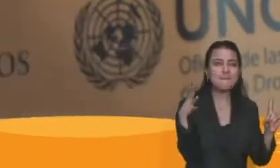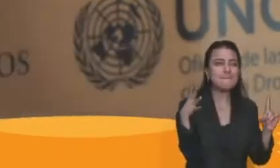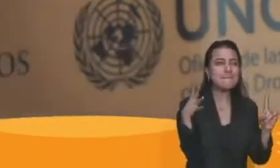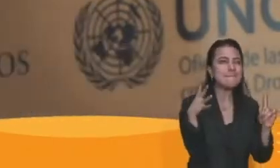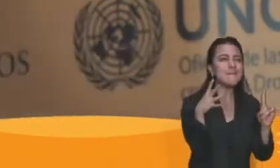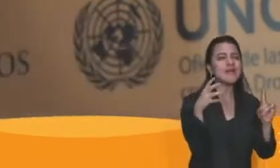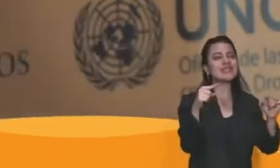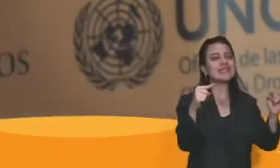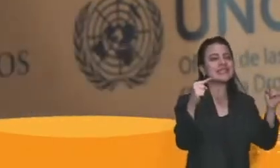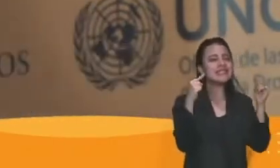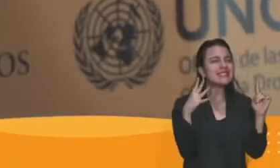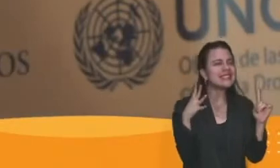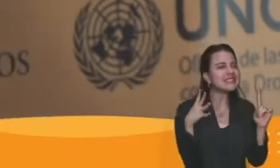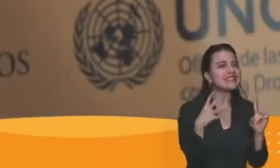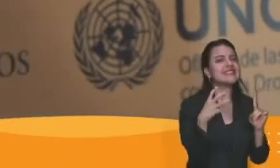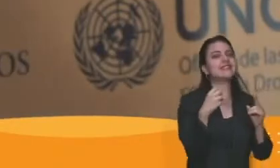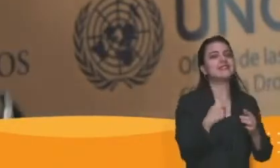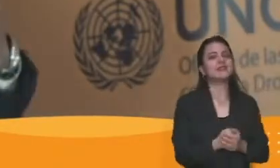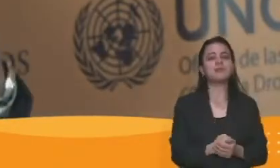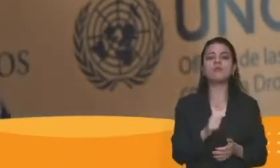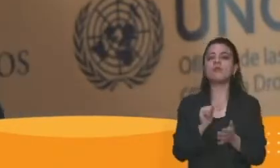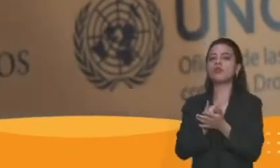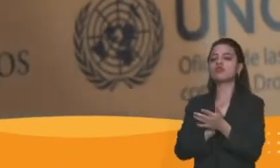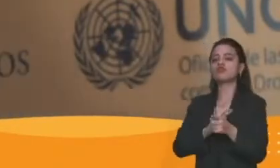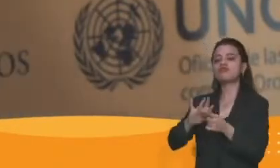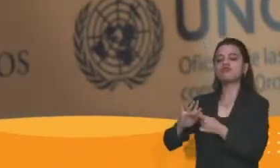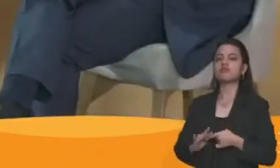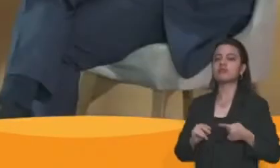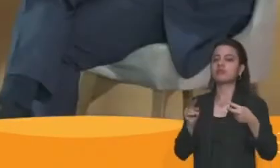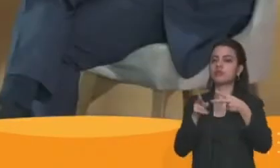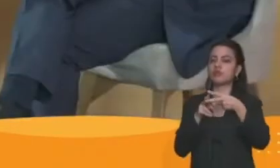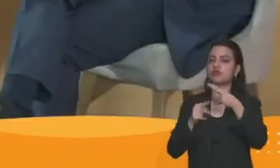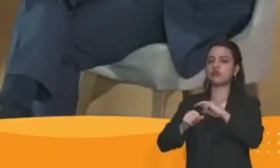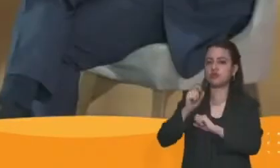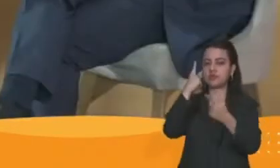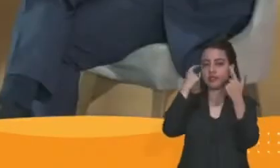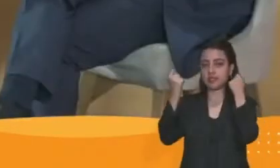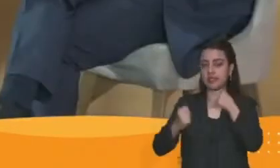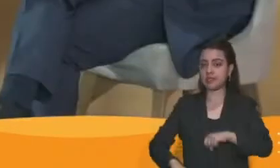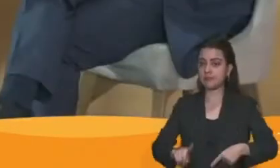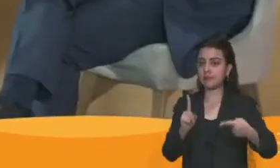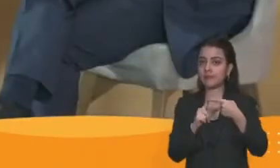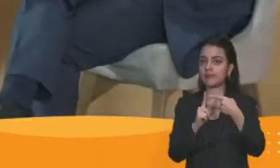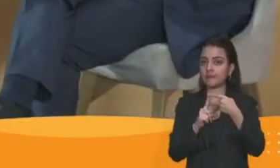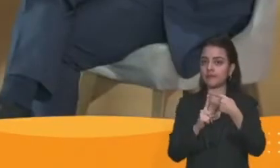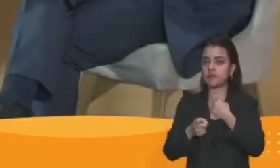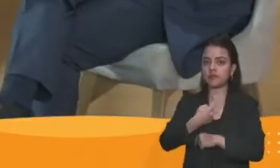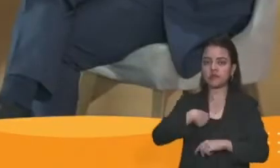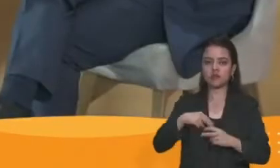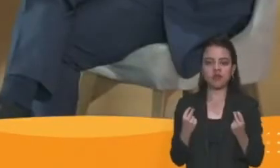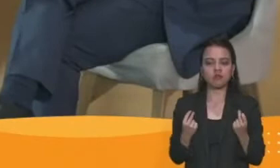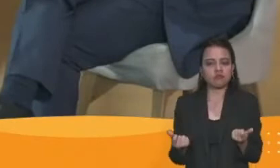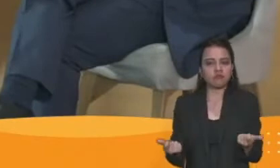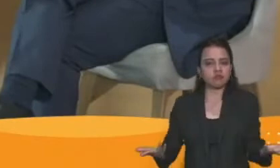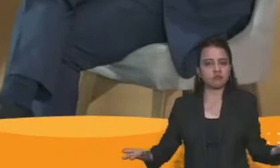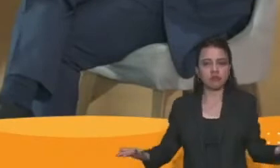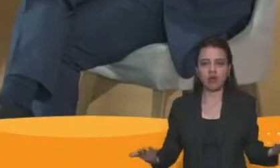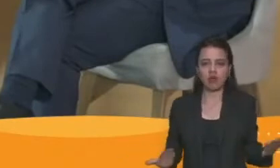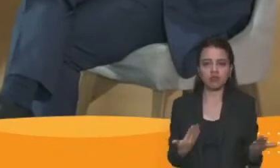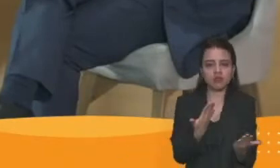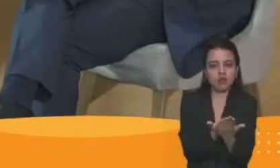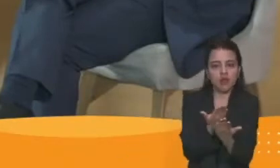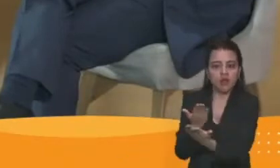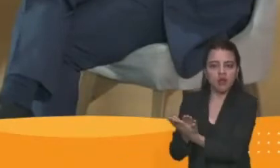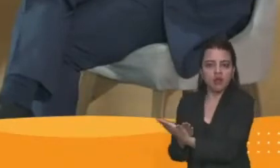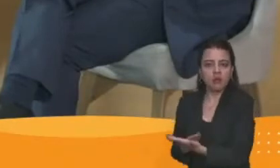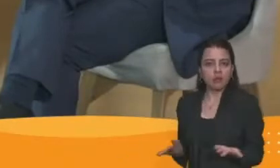of our government. And this required from us 2 main strategies, but many fronts. First of all, be